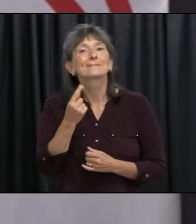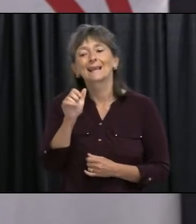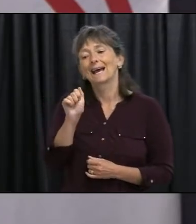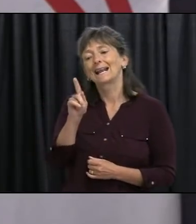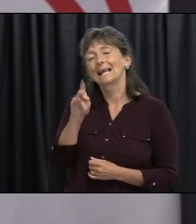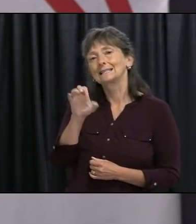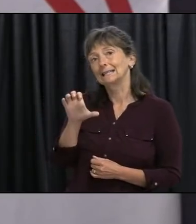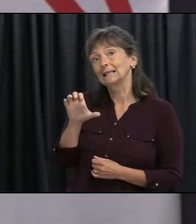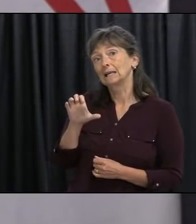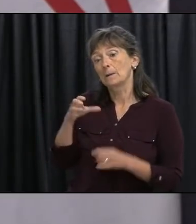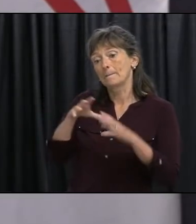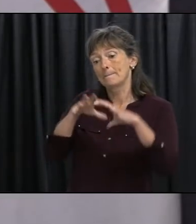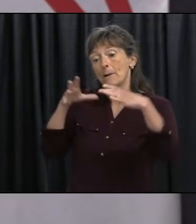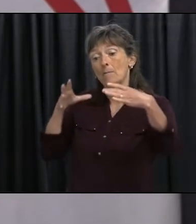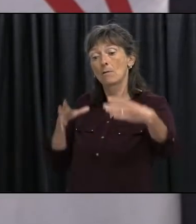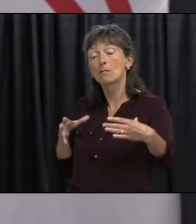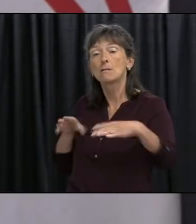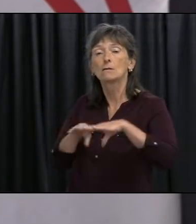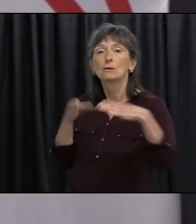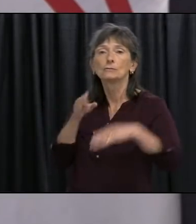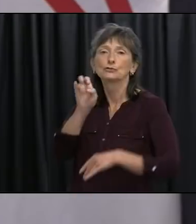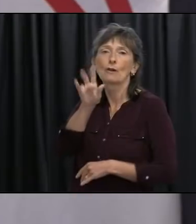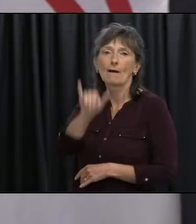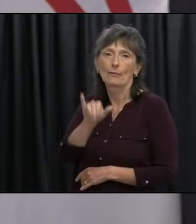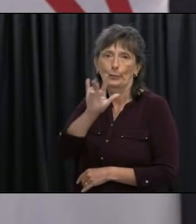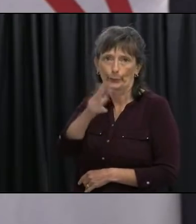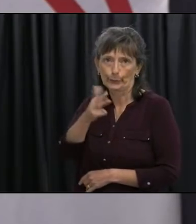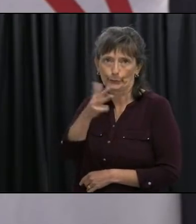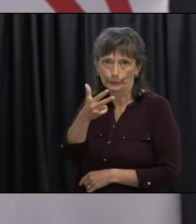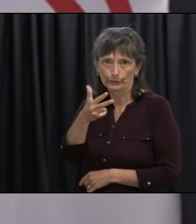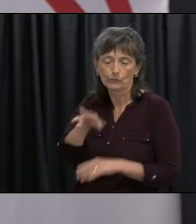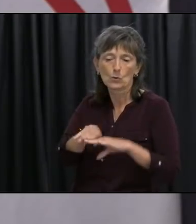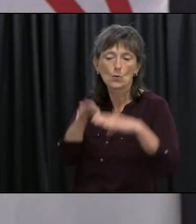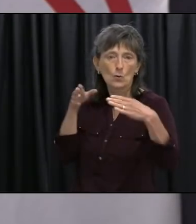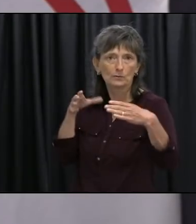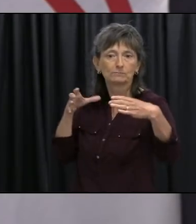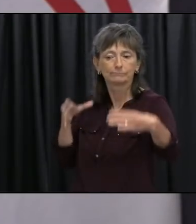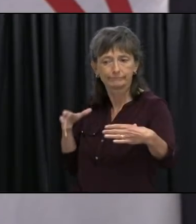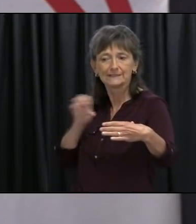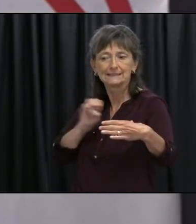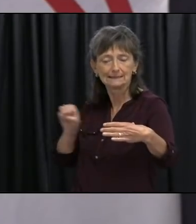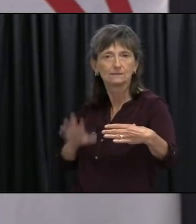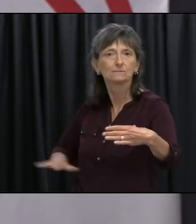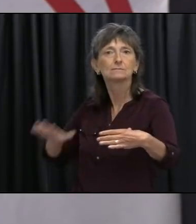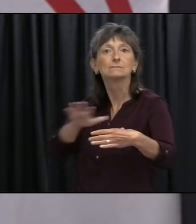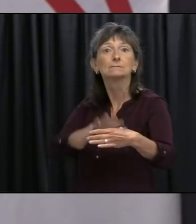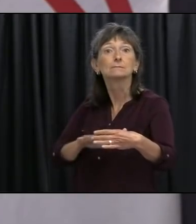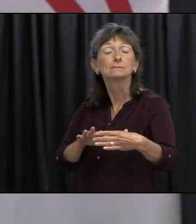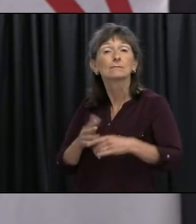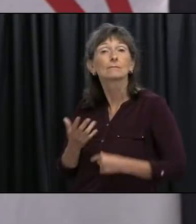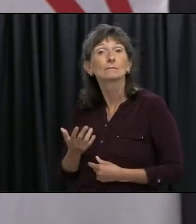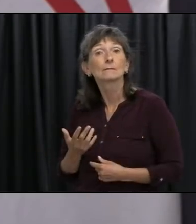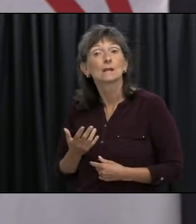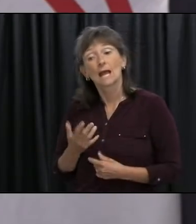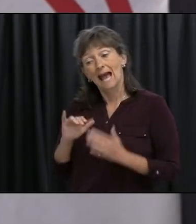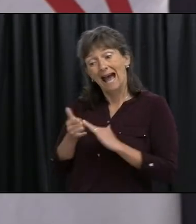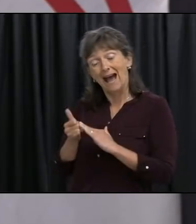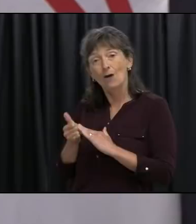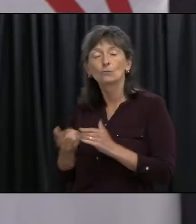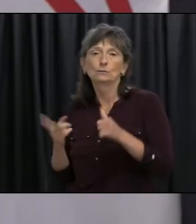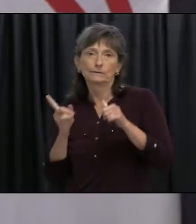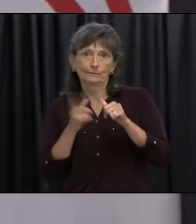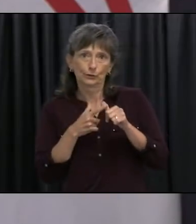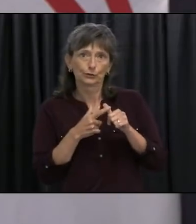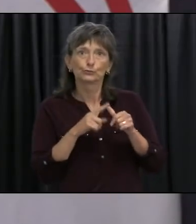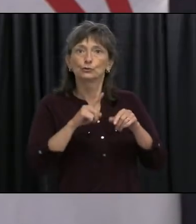on July 3rd. This stemmed from a successful progress that we made, starting with alert level 5,